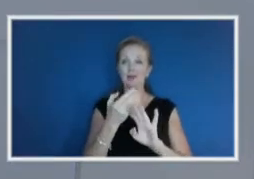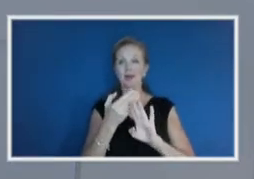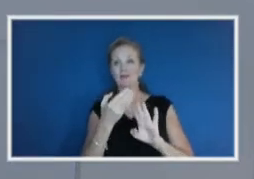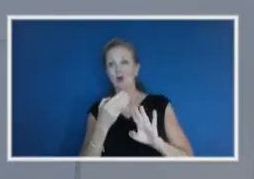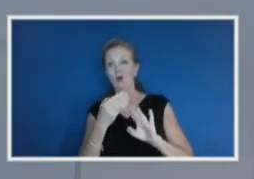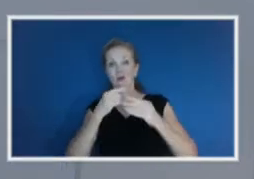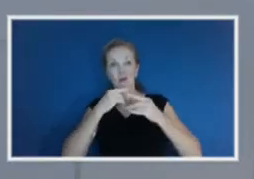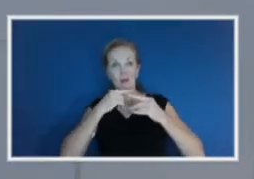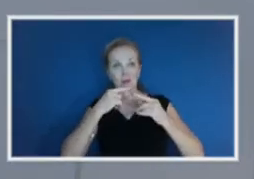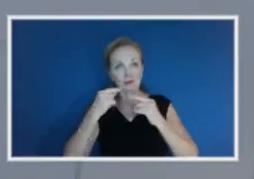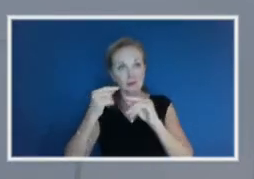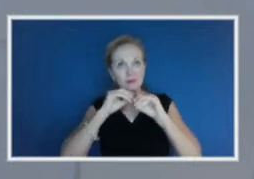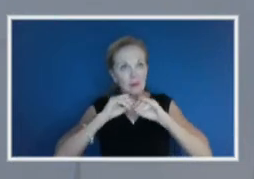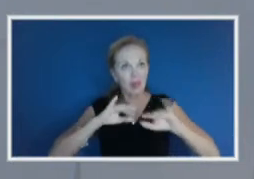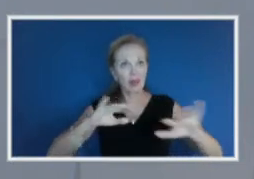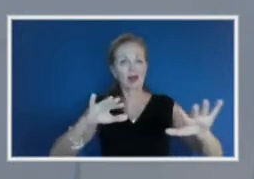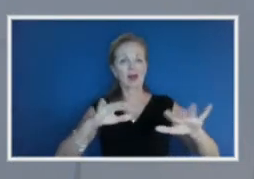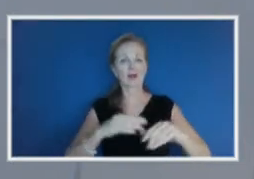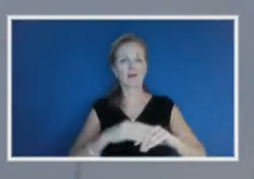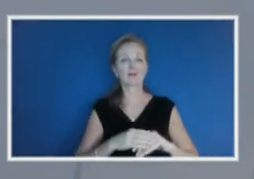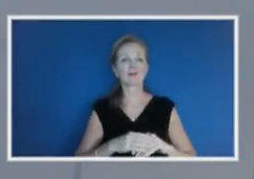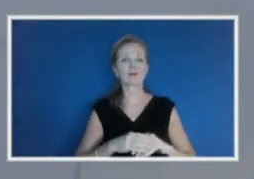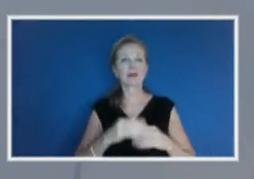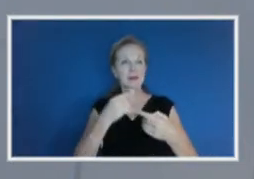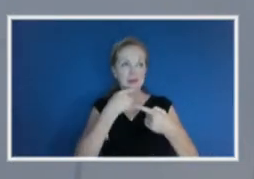hearing it, but I just put it out there that